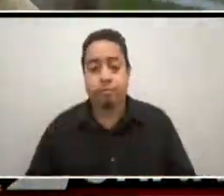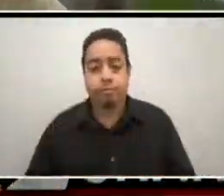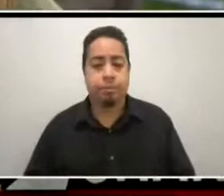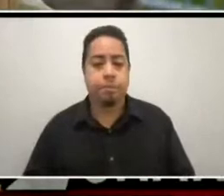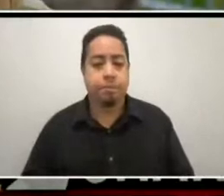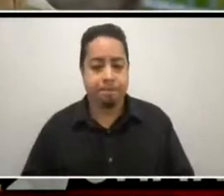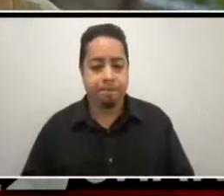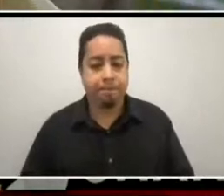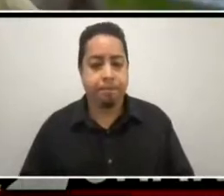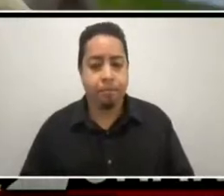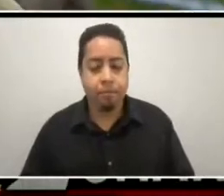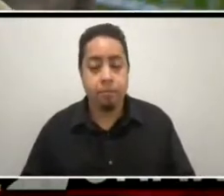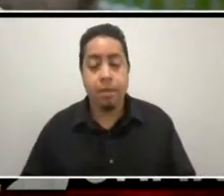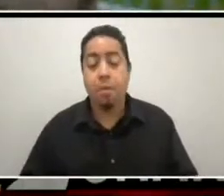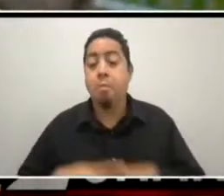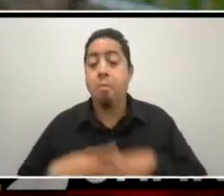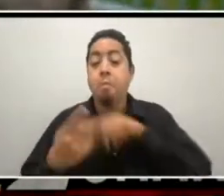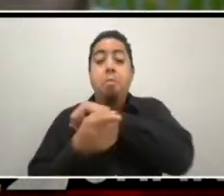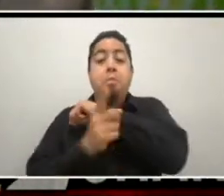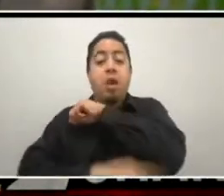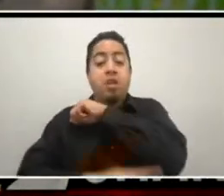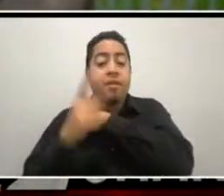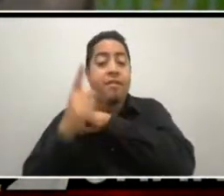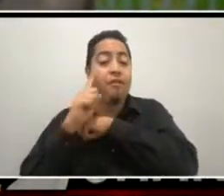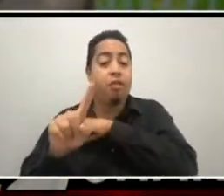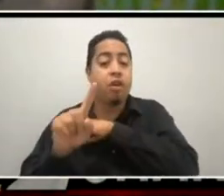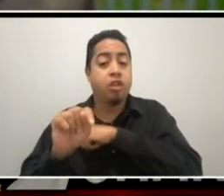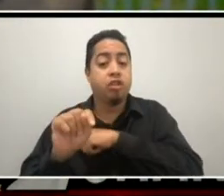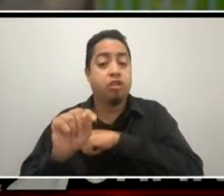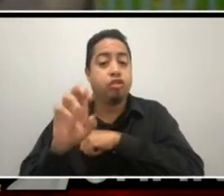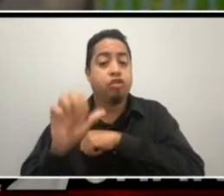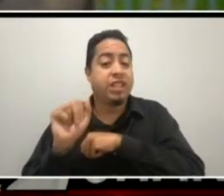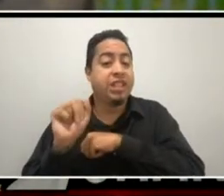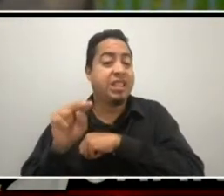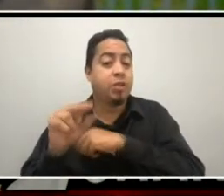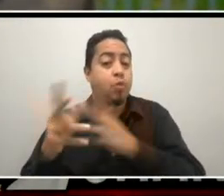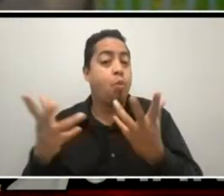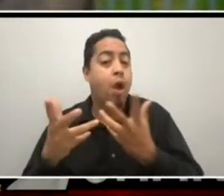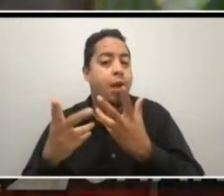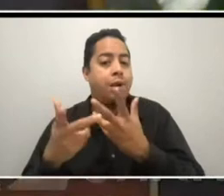The punishment for treason is death.